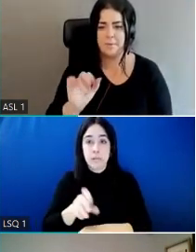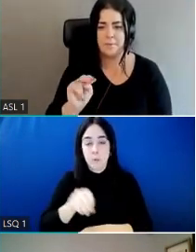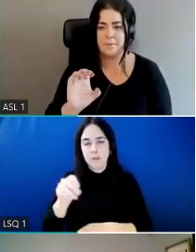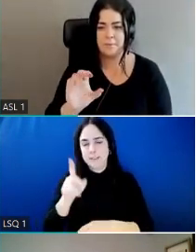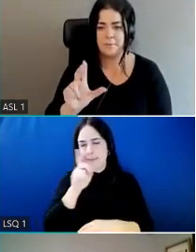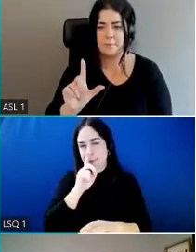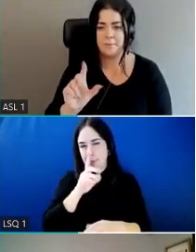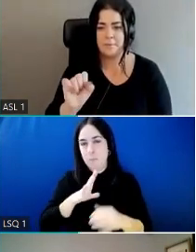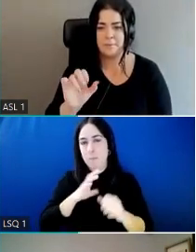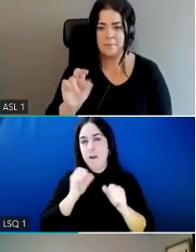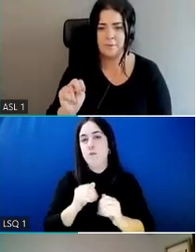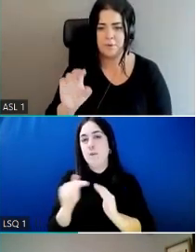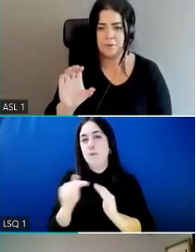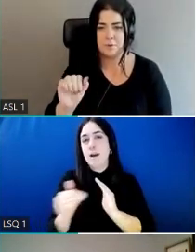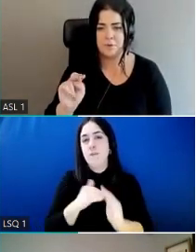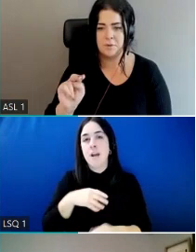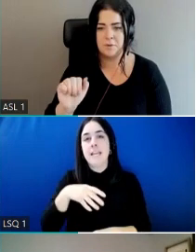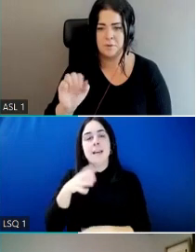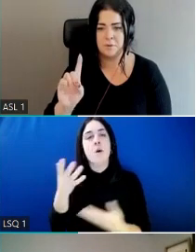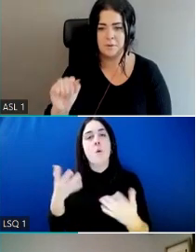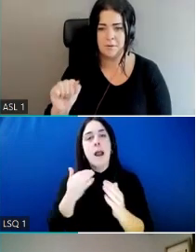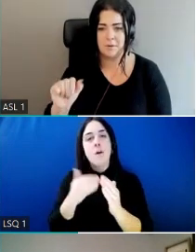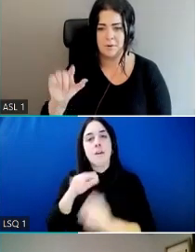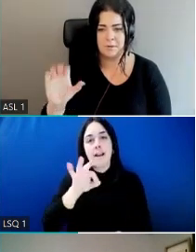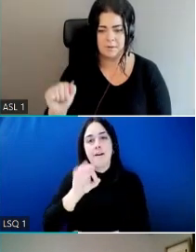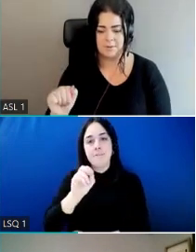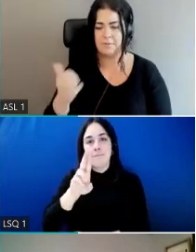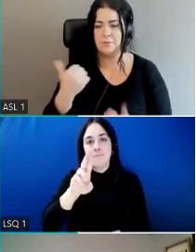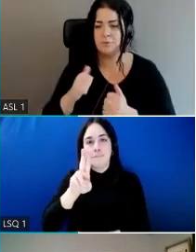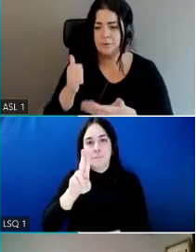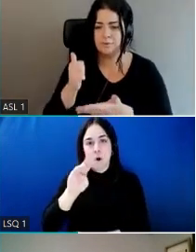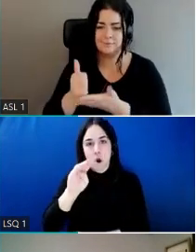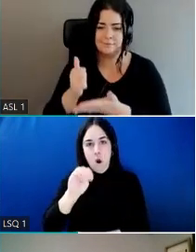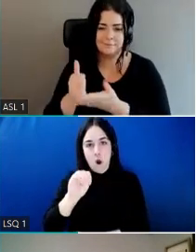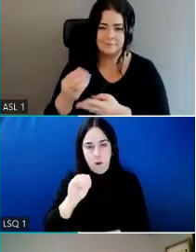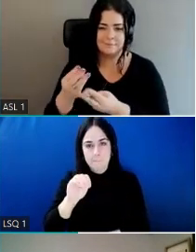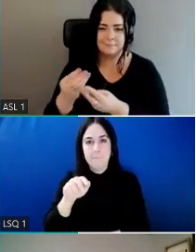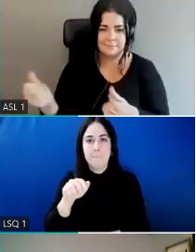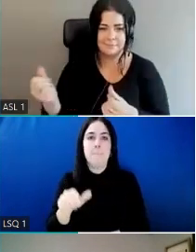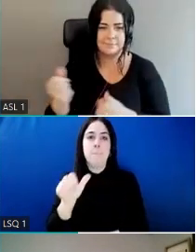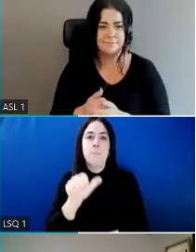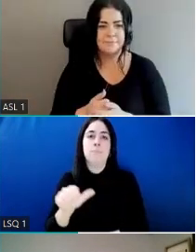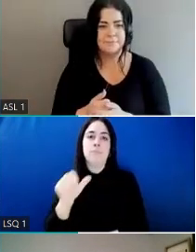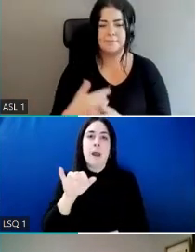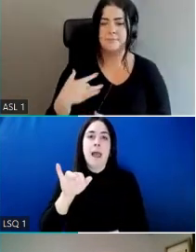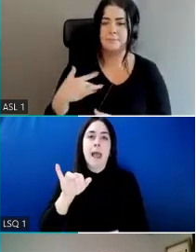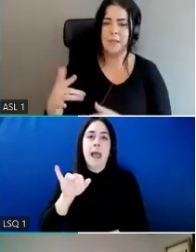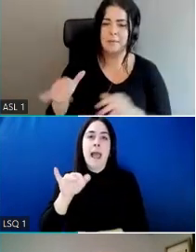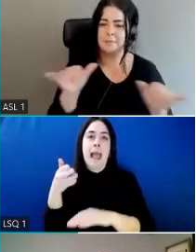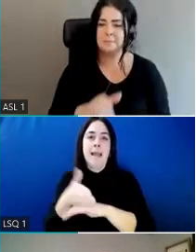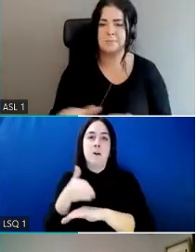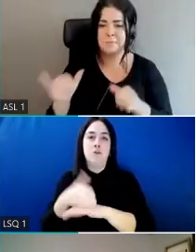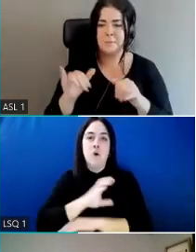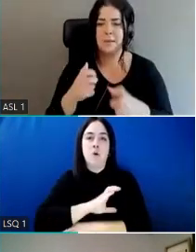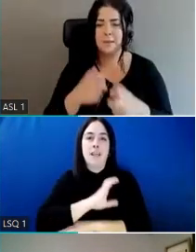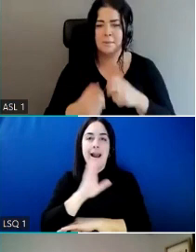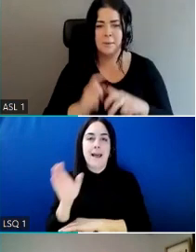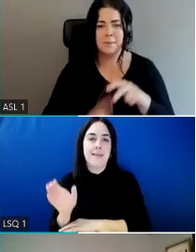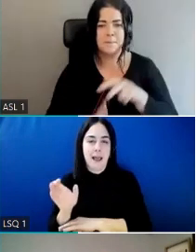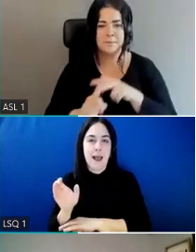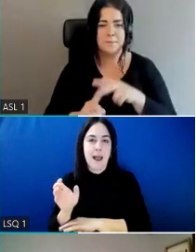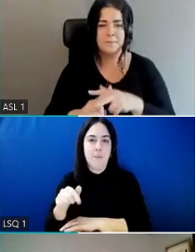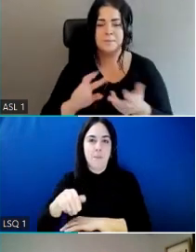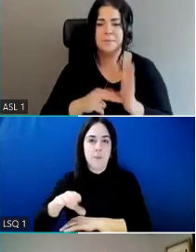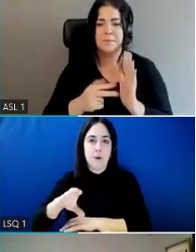forum@inclusioncanada.ca, and we will do our best to help you resolve them. To avoid common issues, please make sure you are watching the